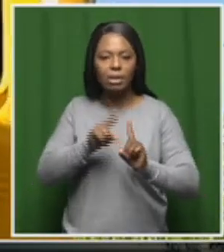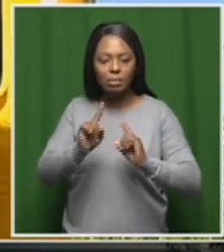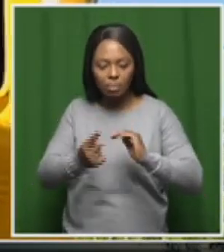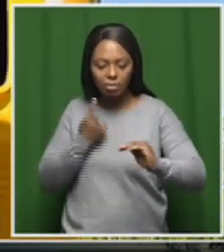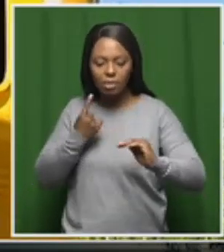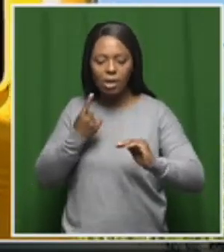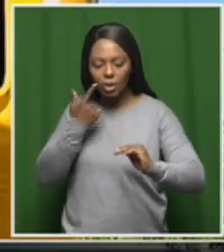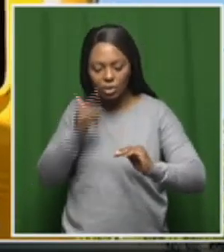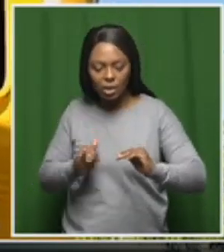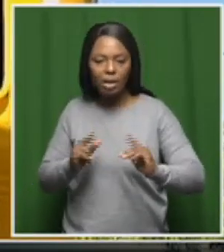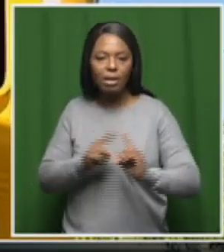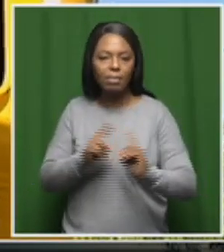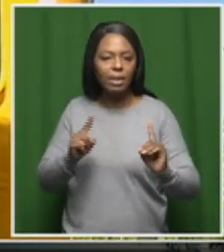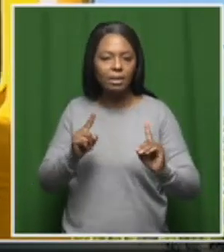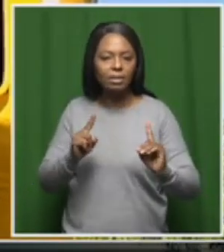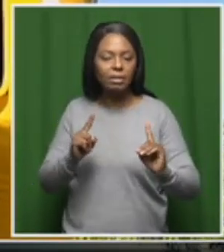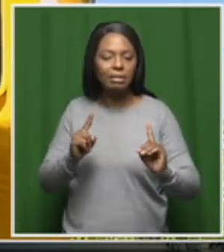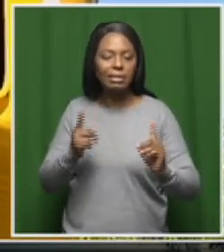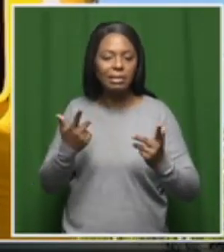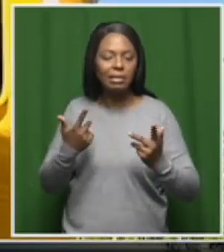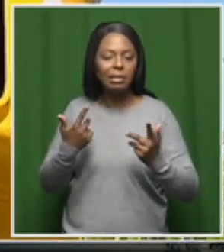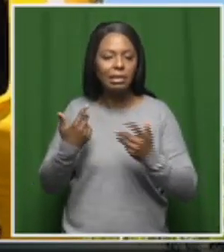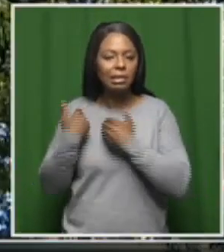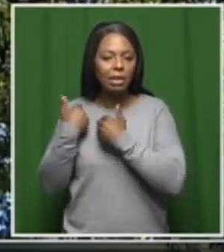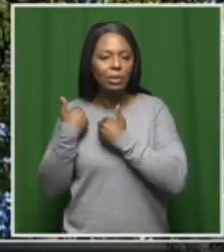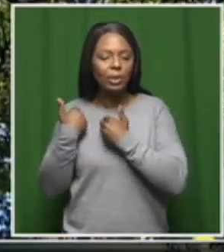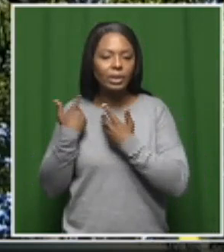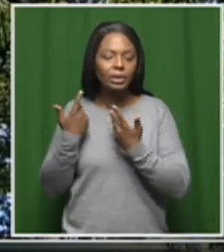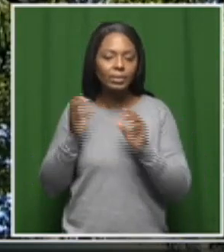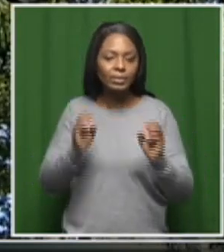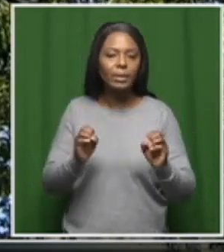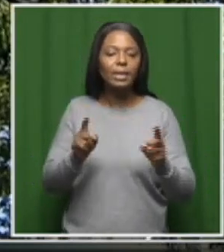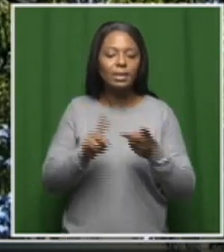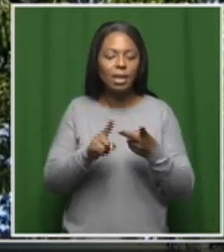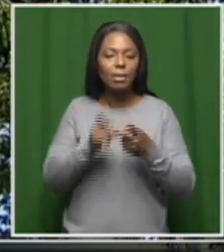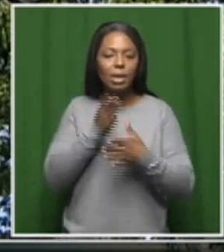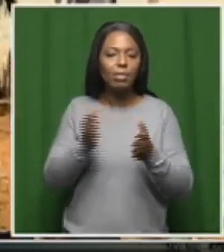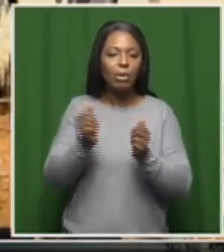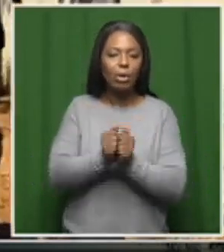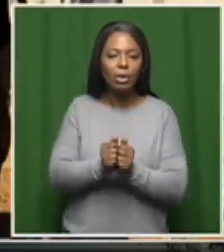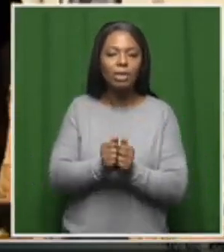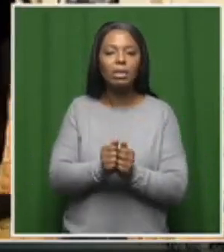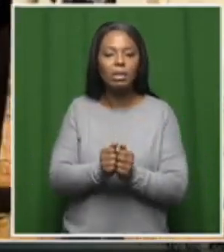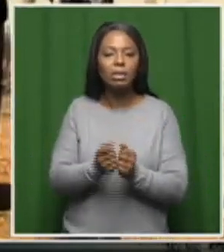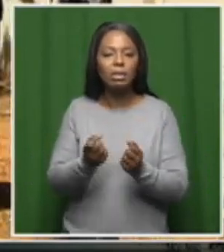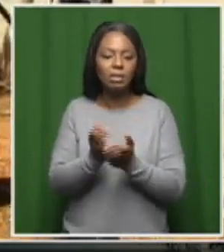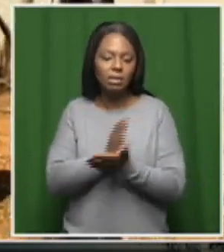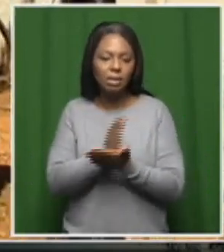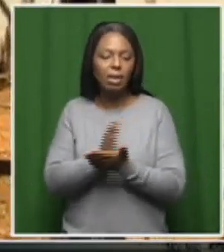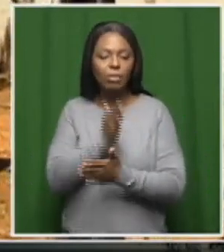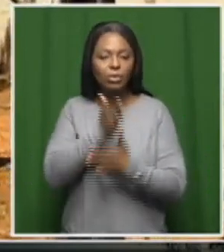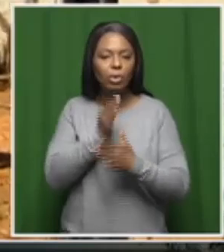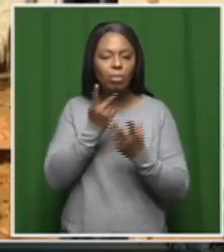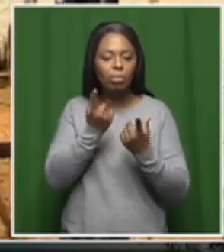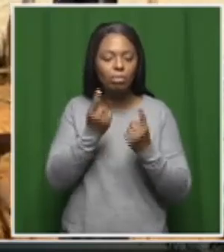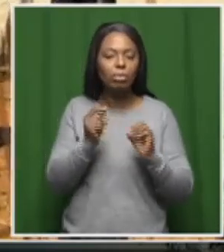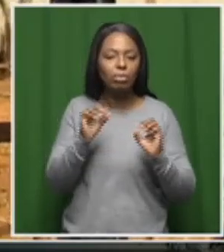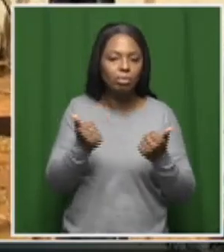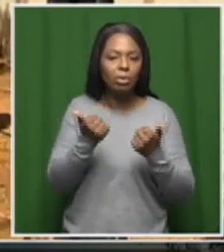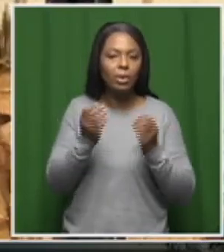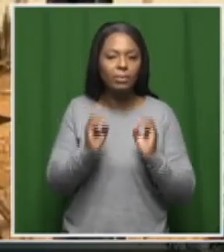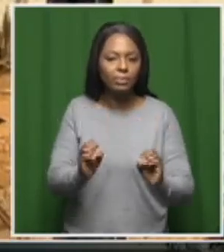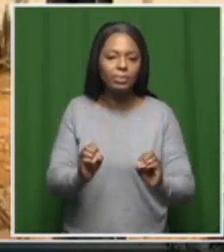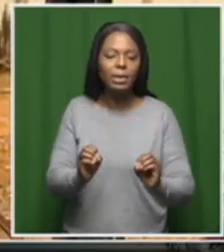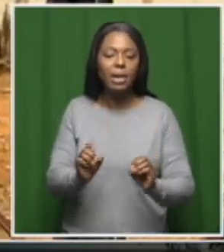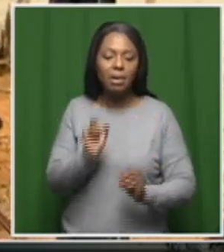employees' resources are intimidated for them not to do their job. This has led to this, where we're looking at 65 billion worth of